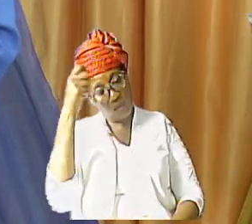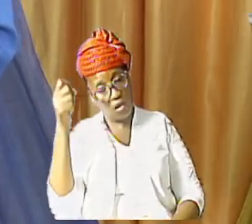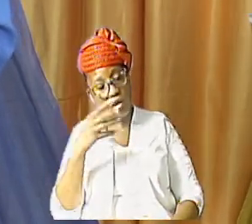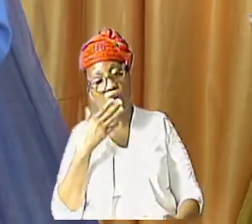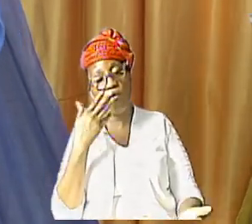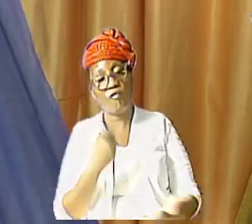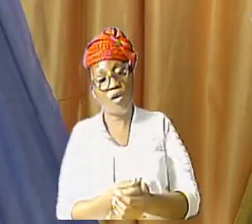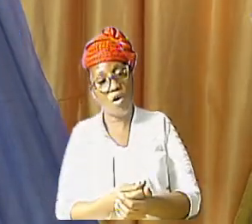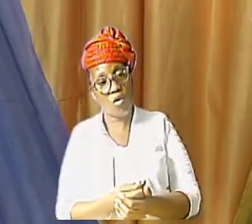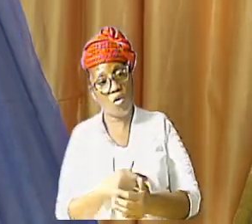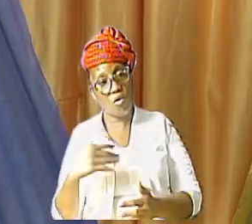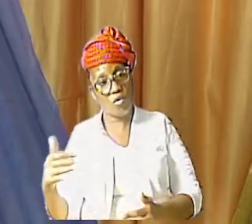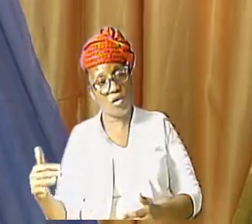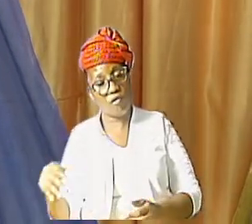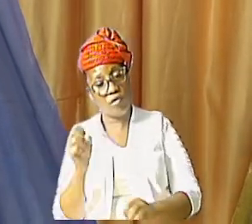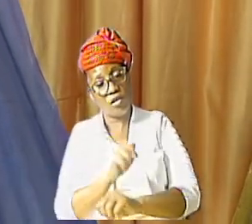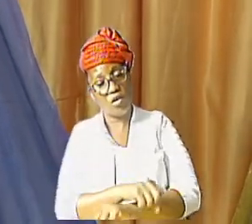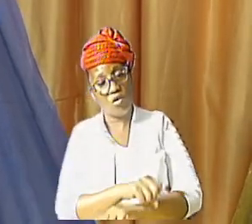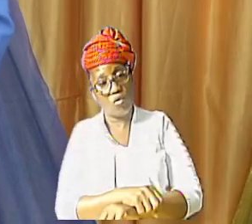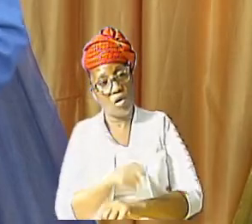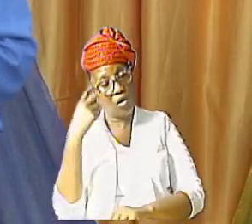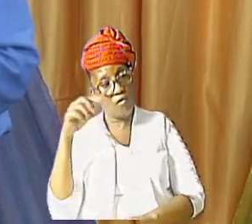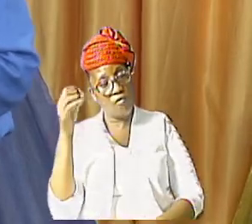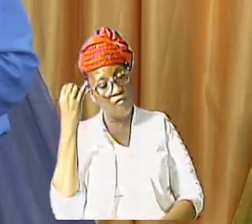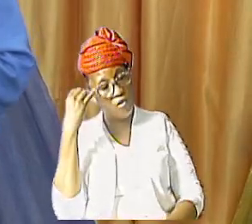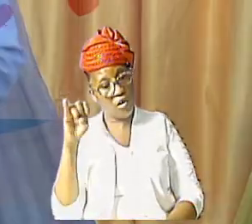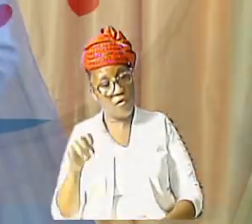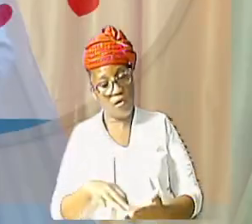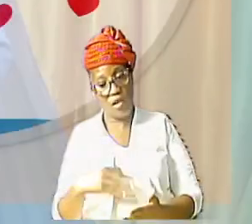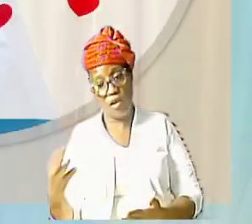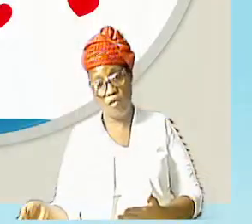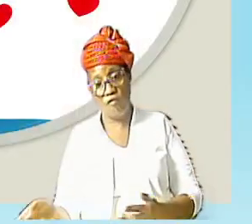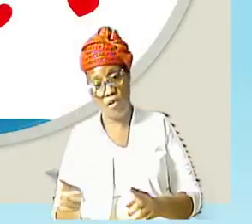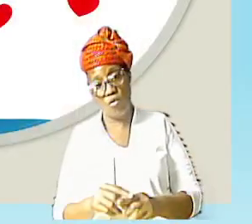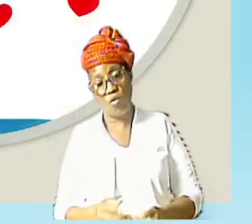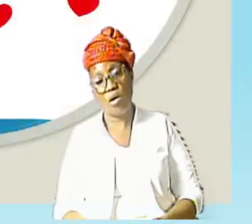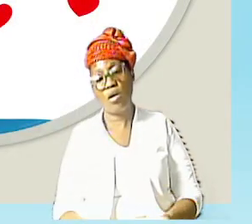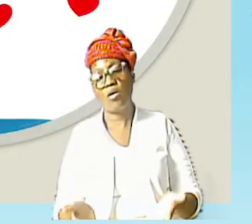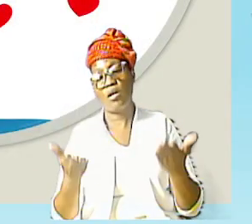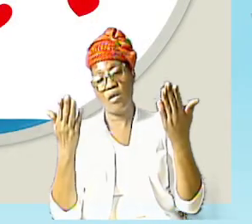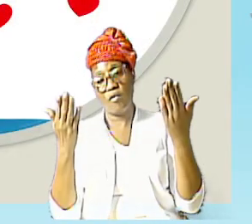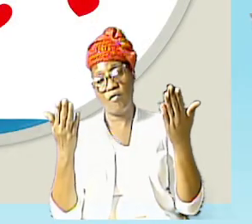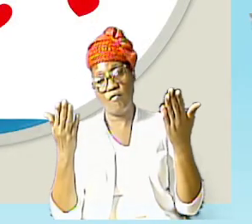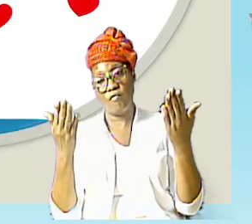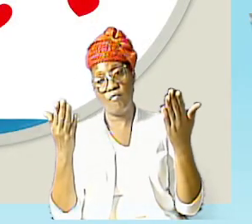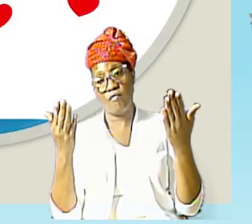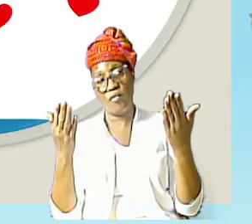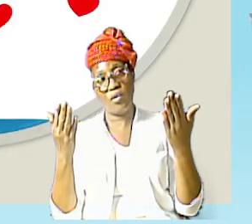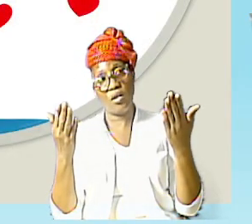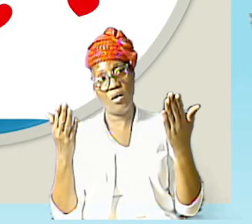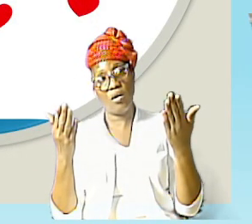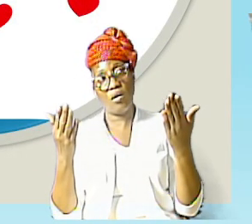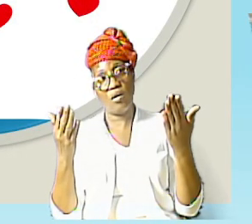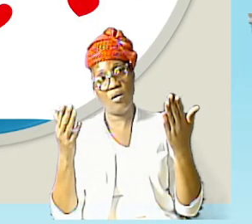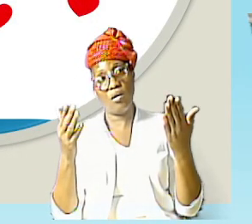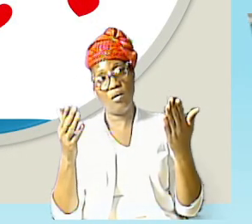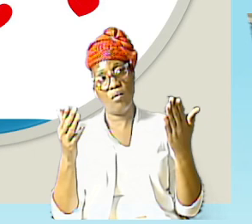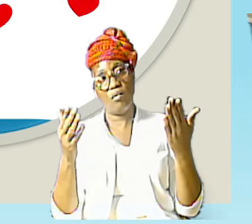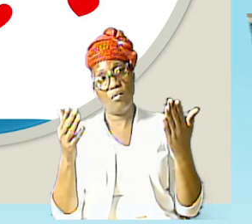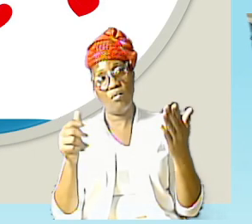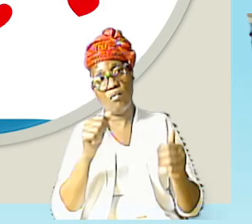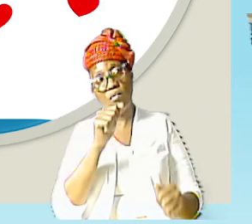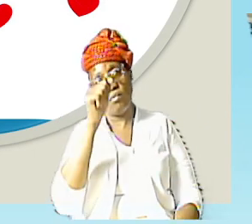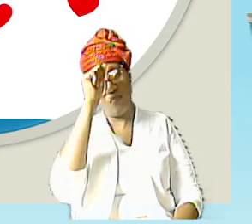reward for their labor. For if they fall, the one would lift up his fellow, but woe to him that is alone when he